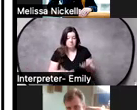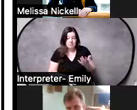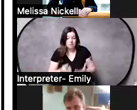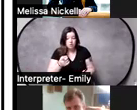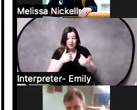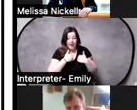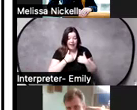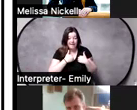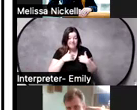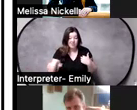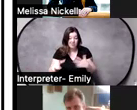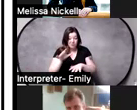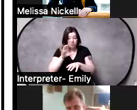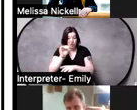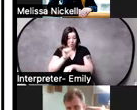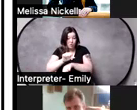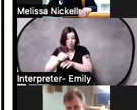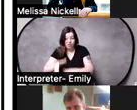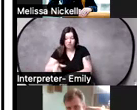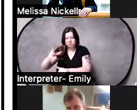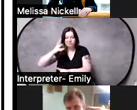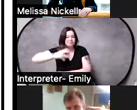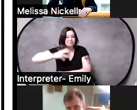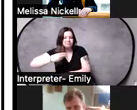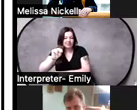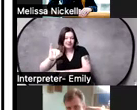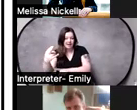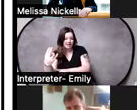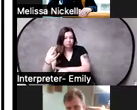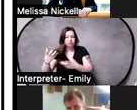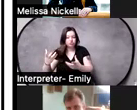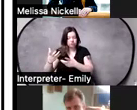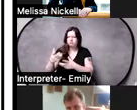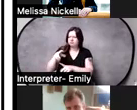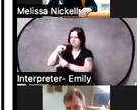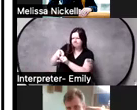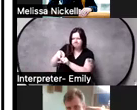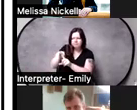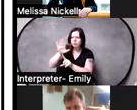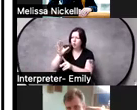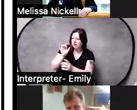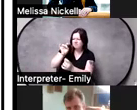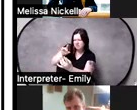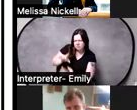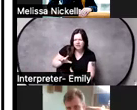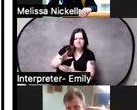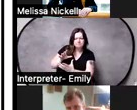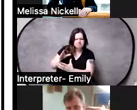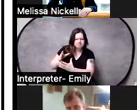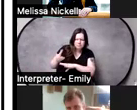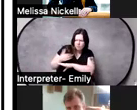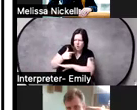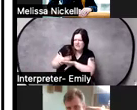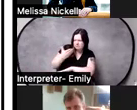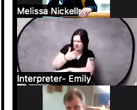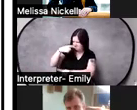about your grants before submitting them. Have them read your grants and give them, get their input about your grants before you submit it, so that